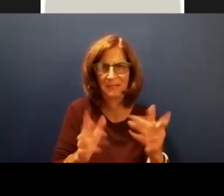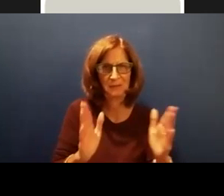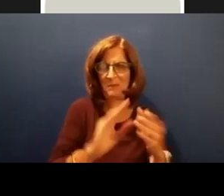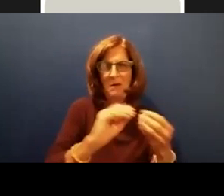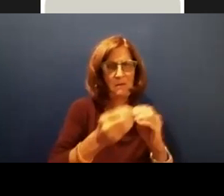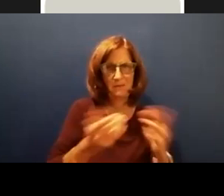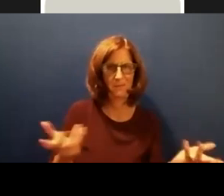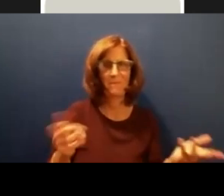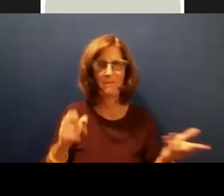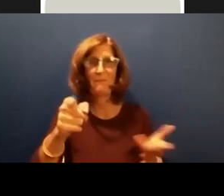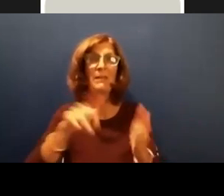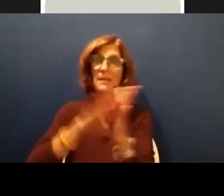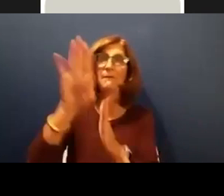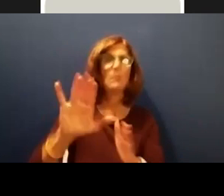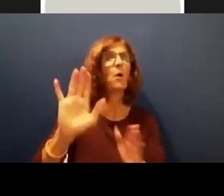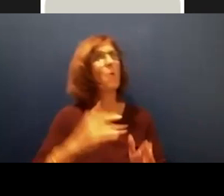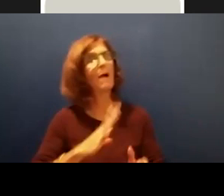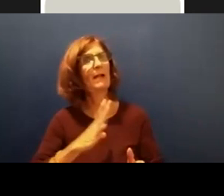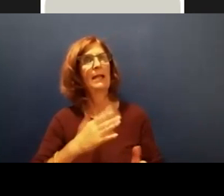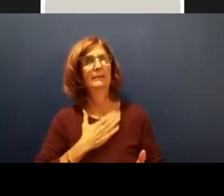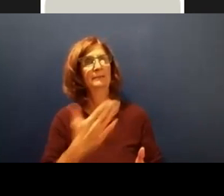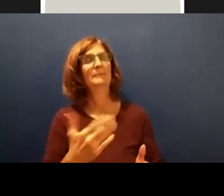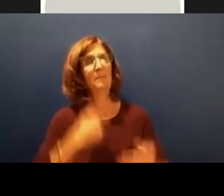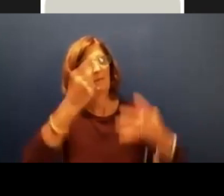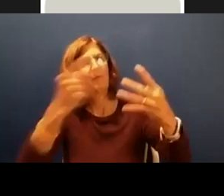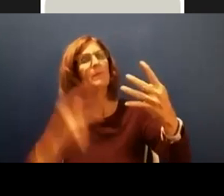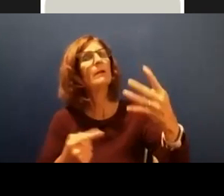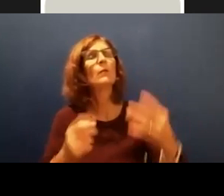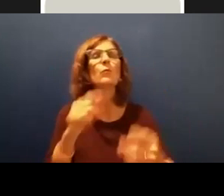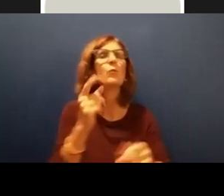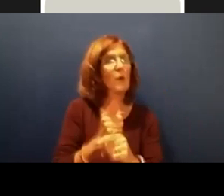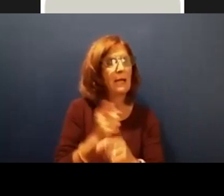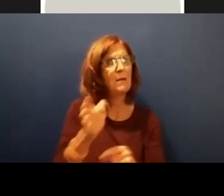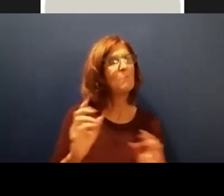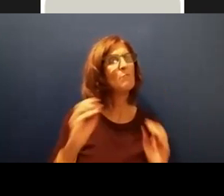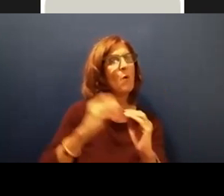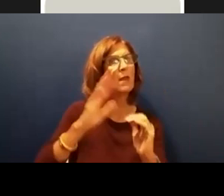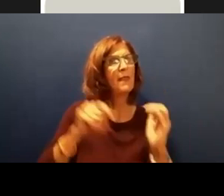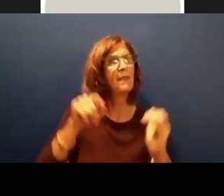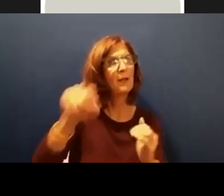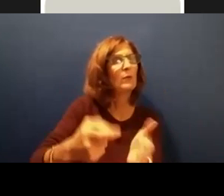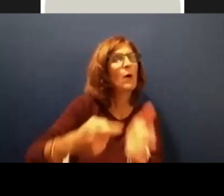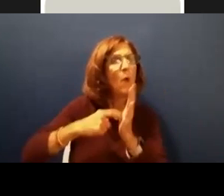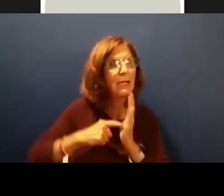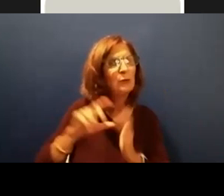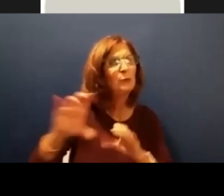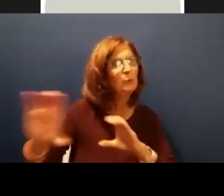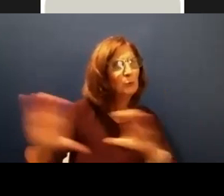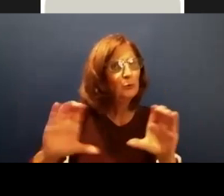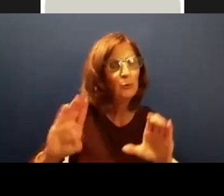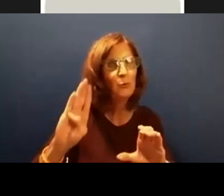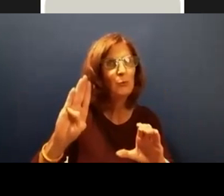And what the developer is committing to delivering is more than they were obligated to do by the option